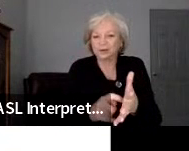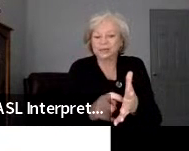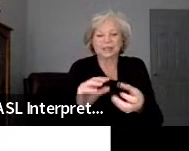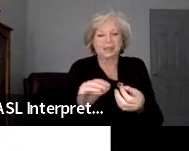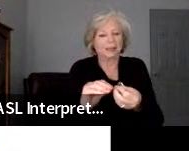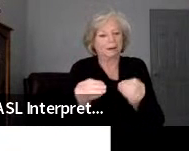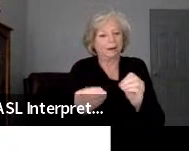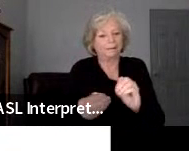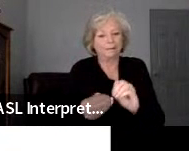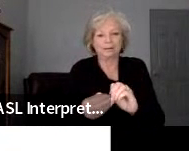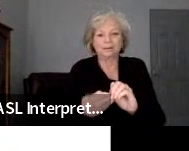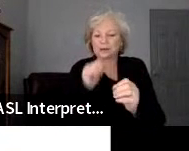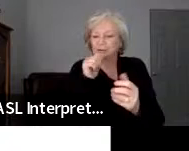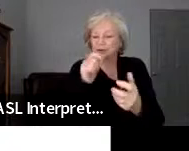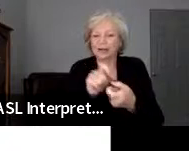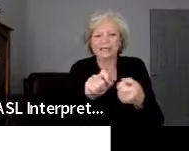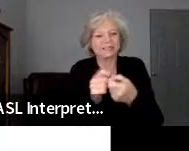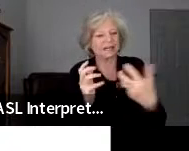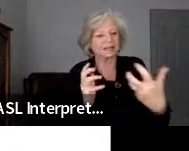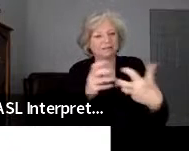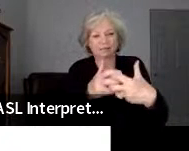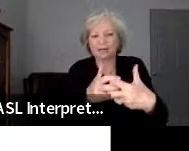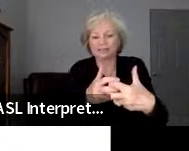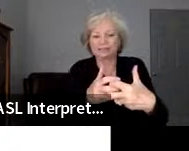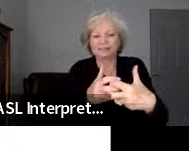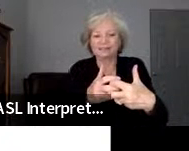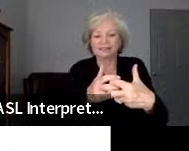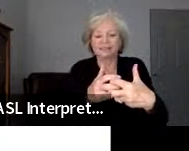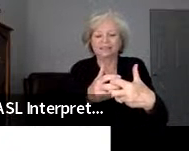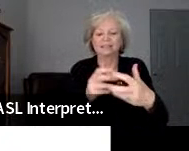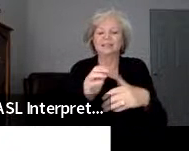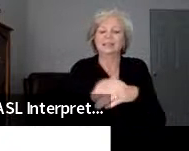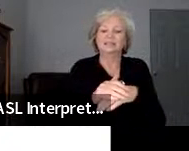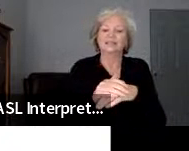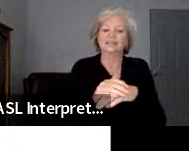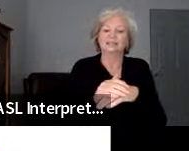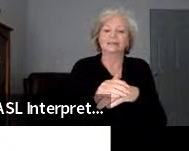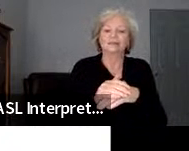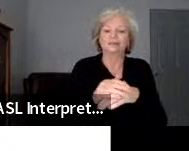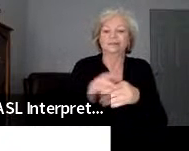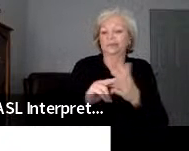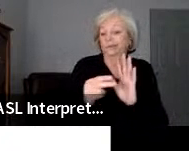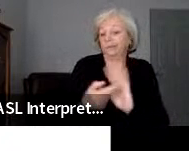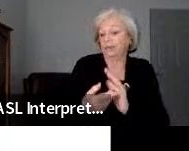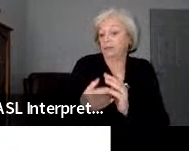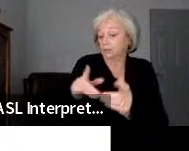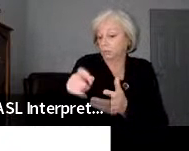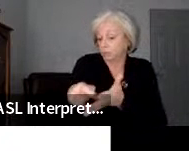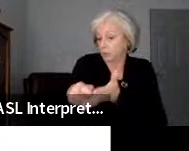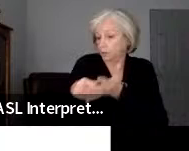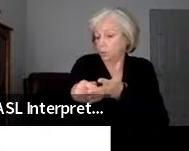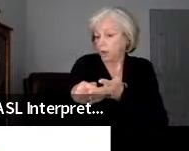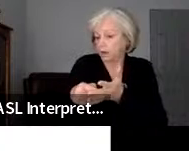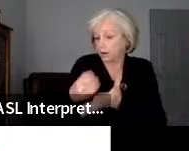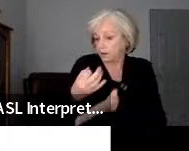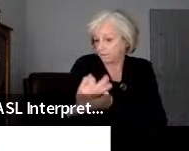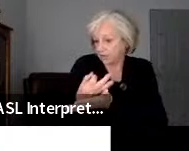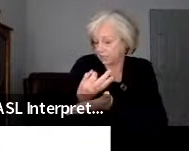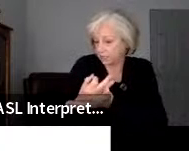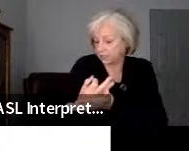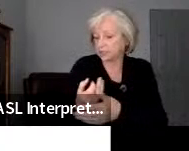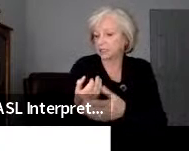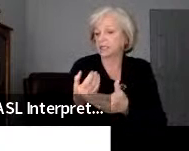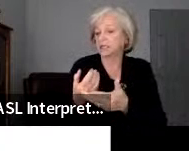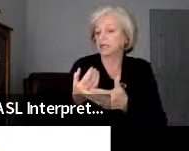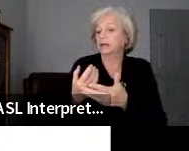doesn't fit, for us to be able to get any funding if we have to go through the county. So we totally understand